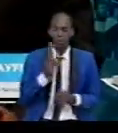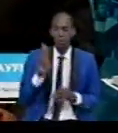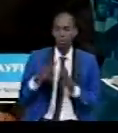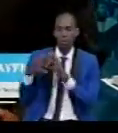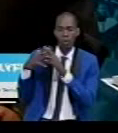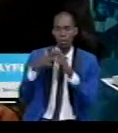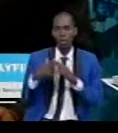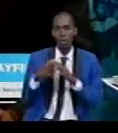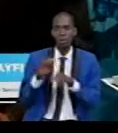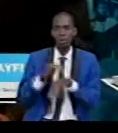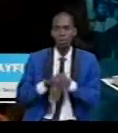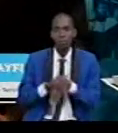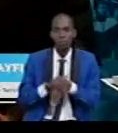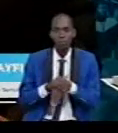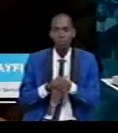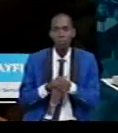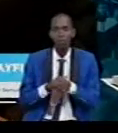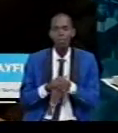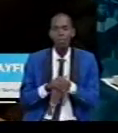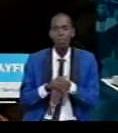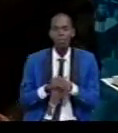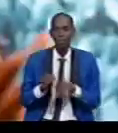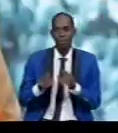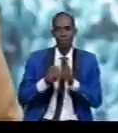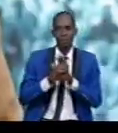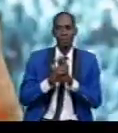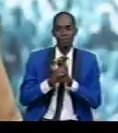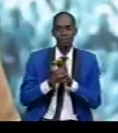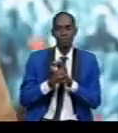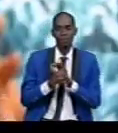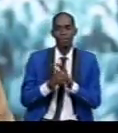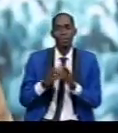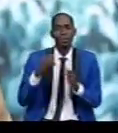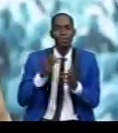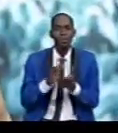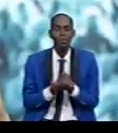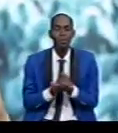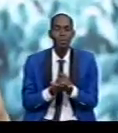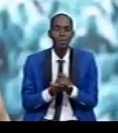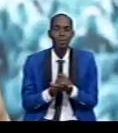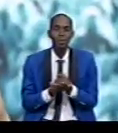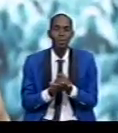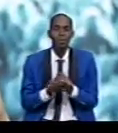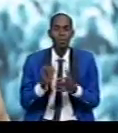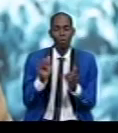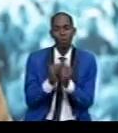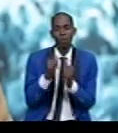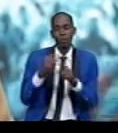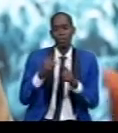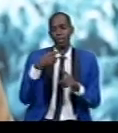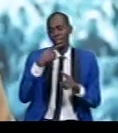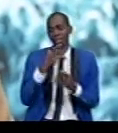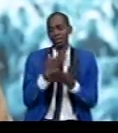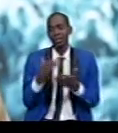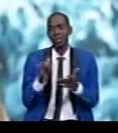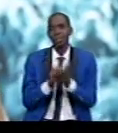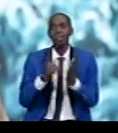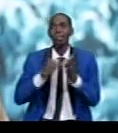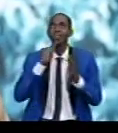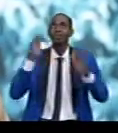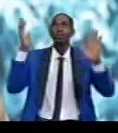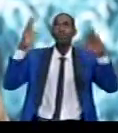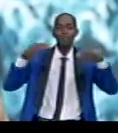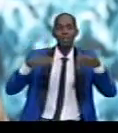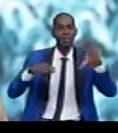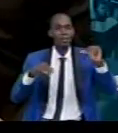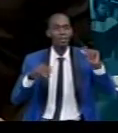Here's an example. Okay. It's raining cats and dogs. Well, cats and dogs translated into Vietnamese would not be right. Okay. Translated into Chinese would not